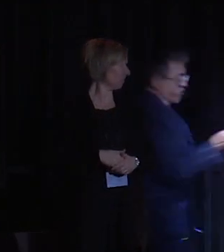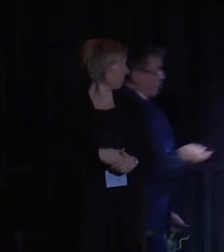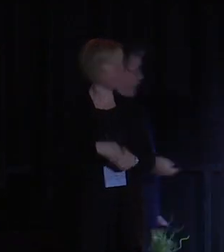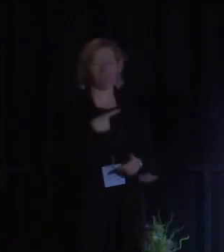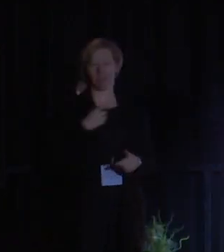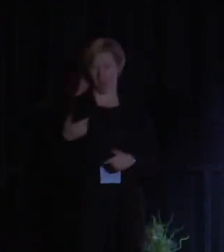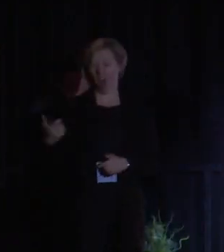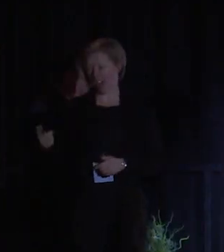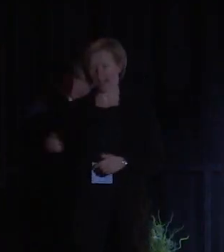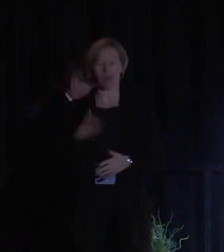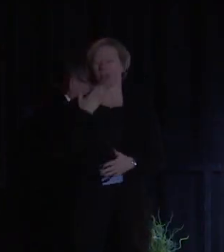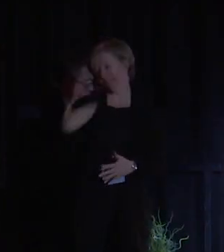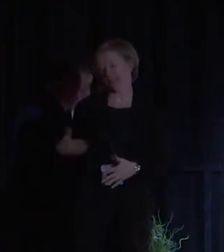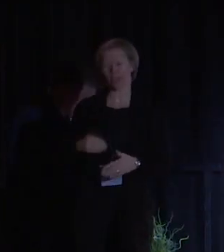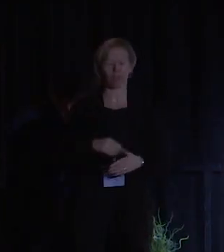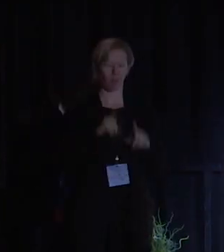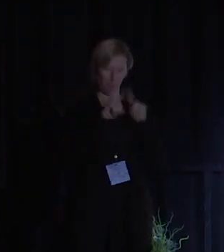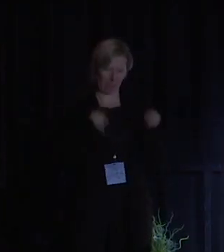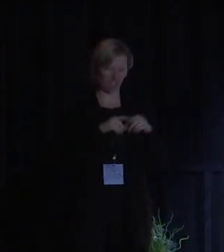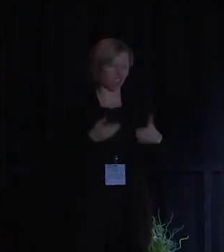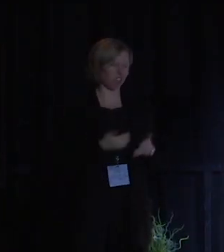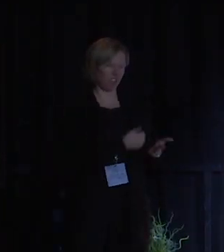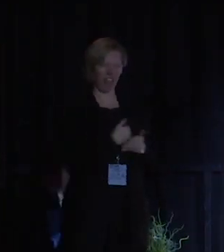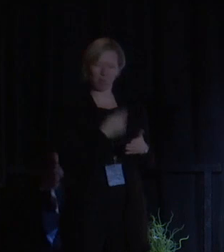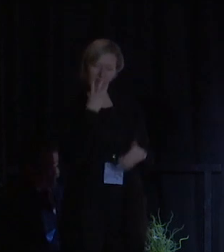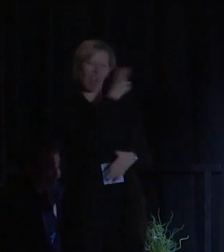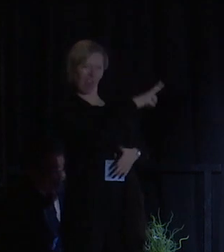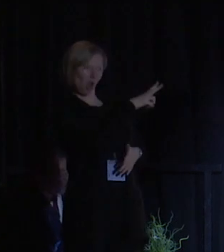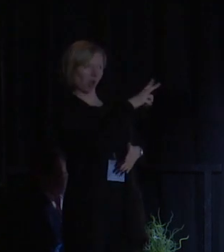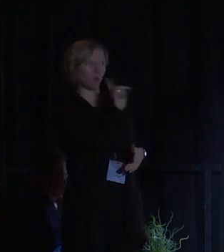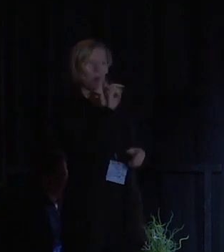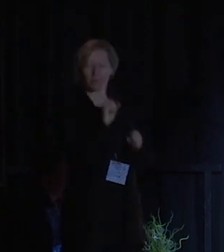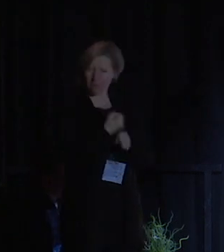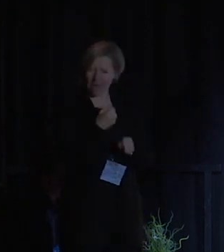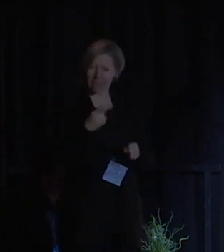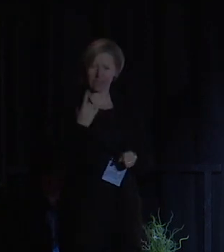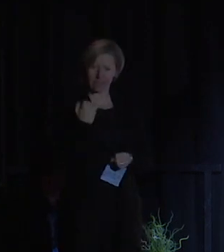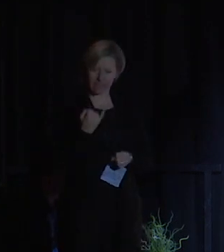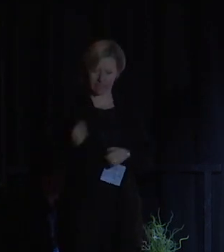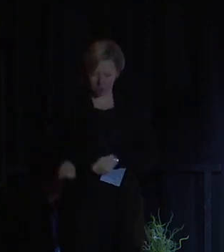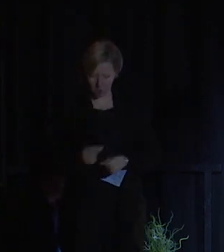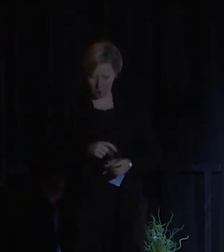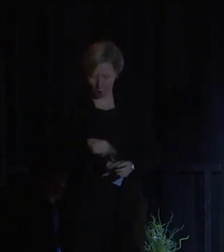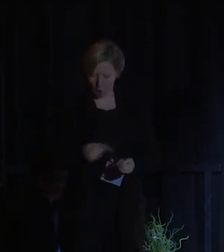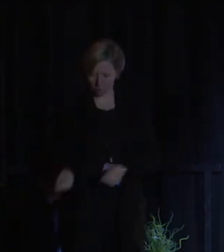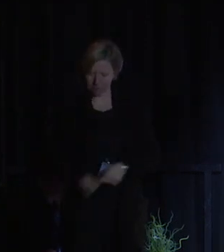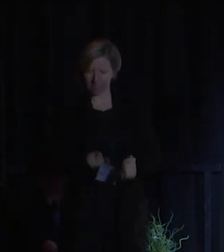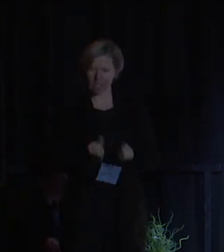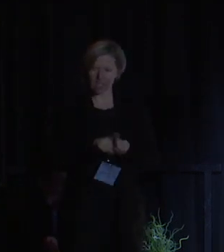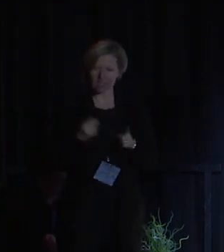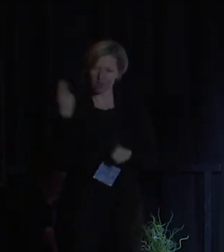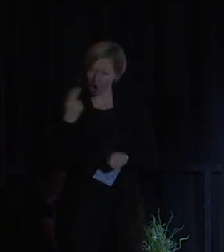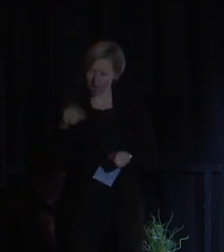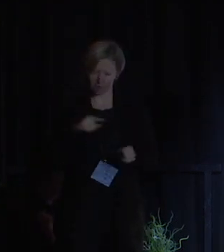Is that all right? So the pictures are kind of just, look at them, see them. What we made is a six-hole crazy golf course. Each hole was made with a different local artist.